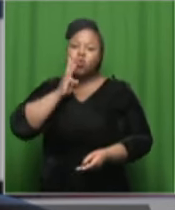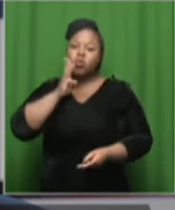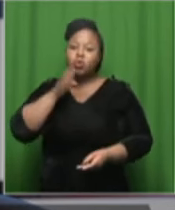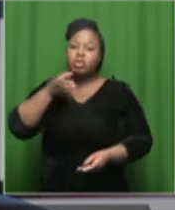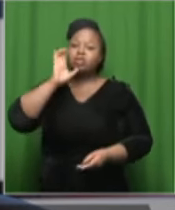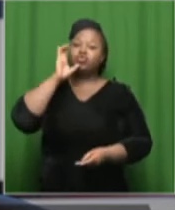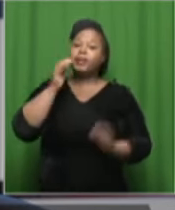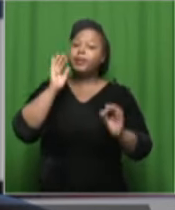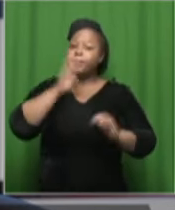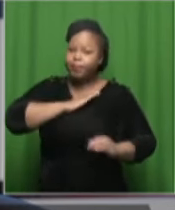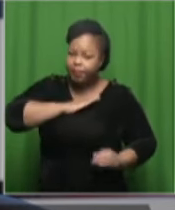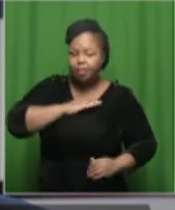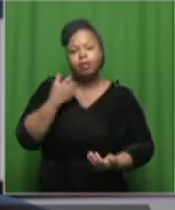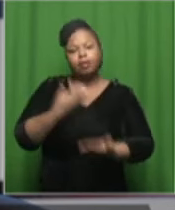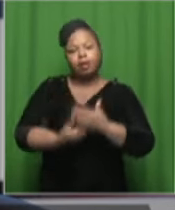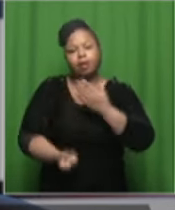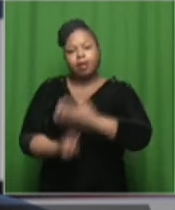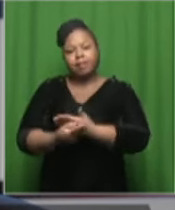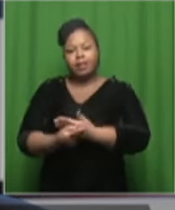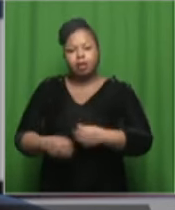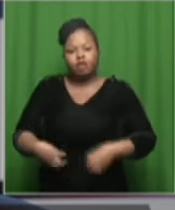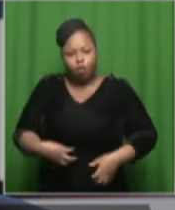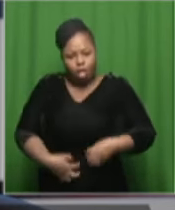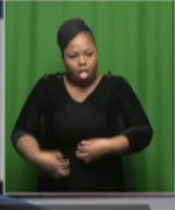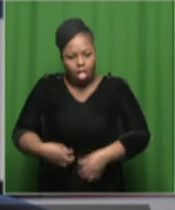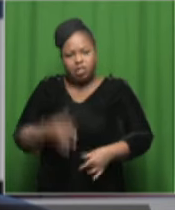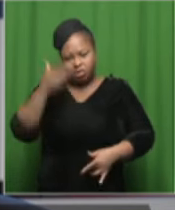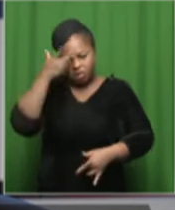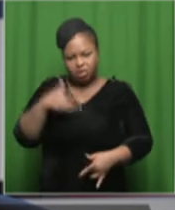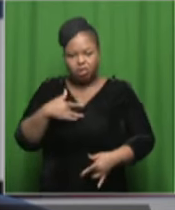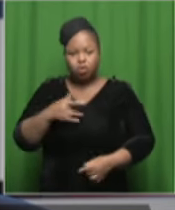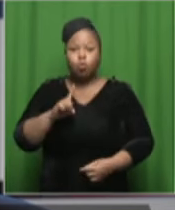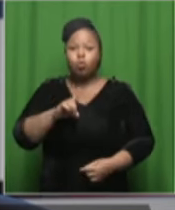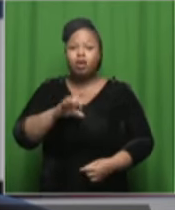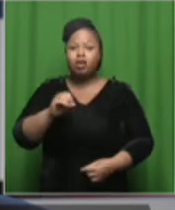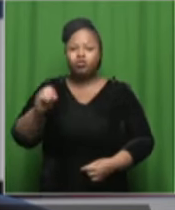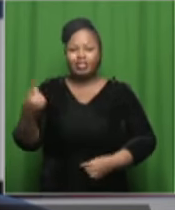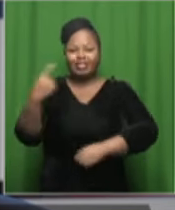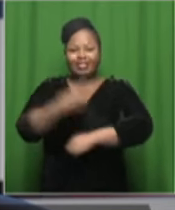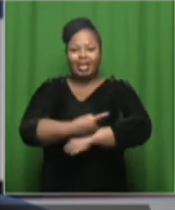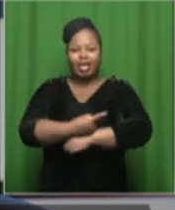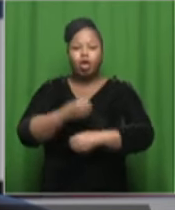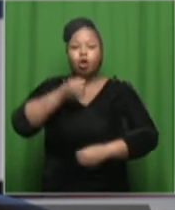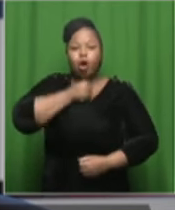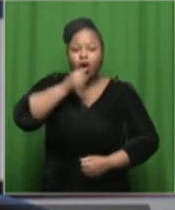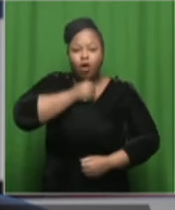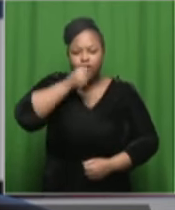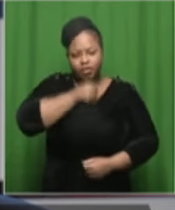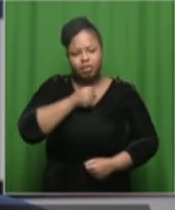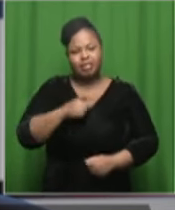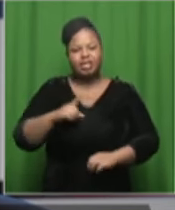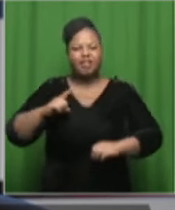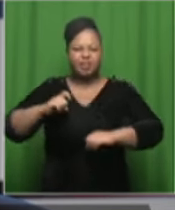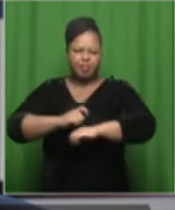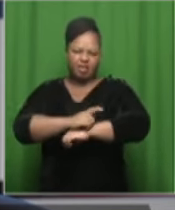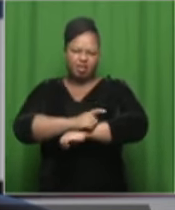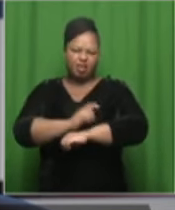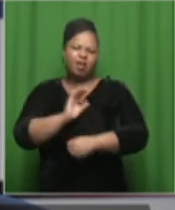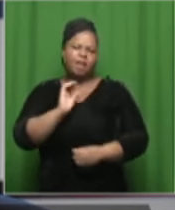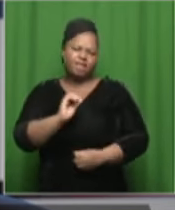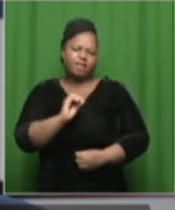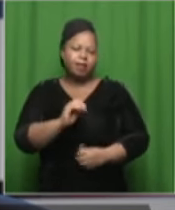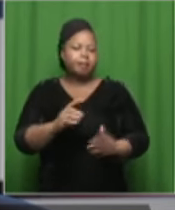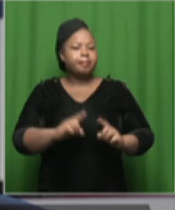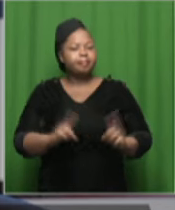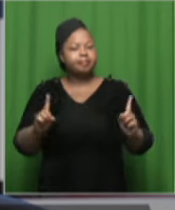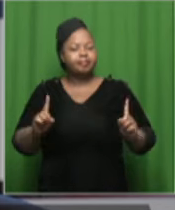gastrointestinal disease. And the 100-day cough, that is a bacteria, that's whooping cough. But I think the